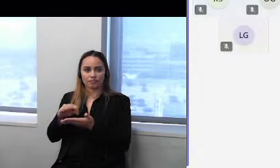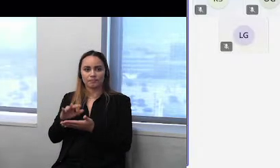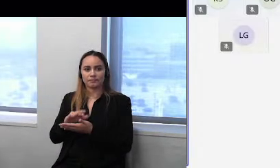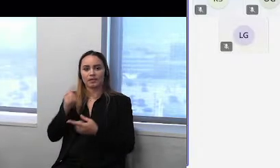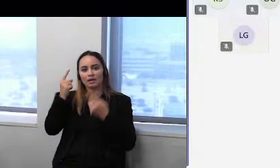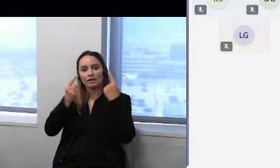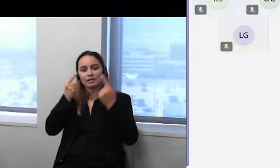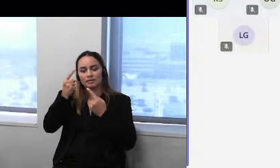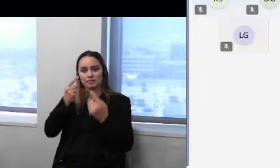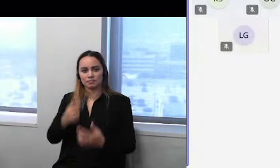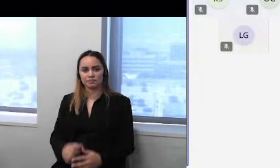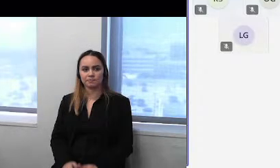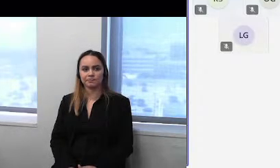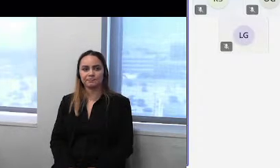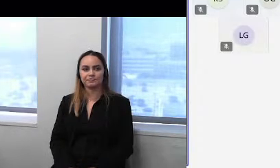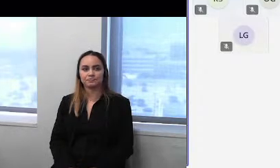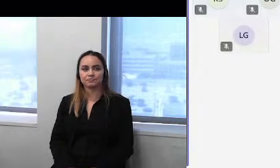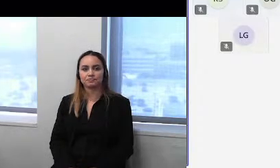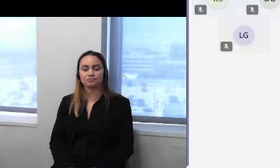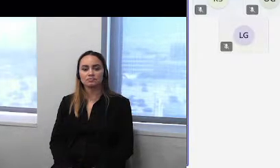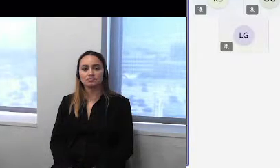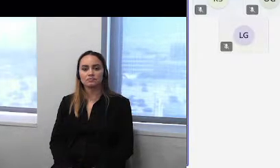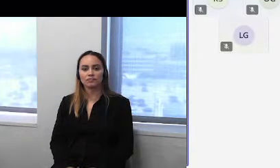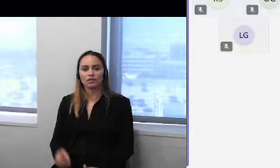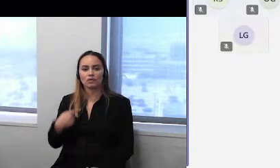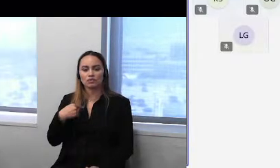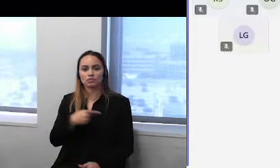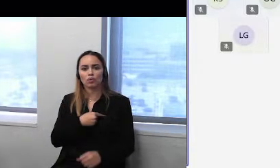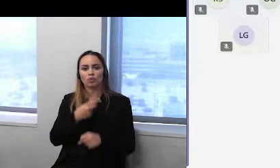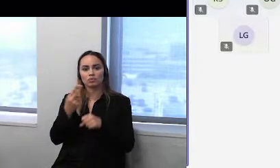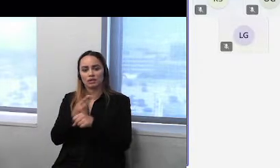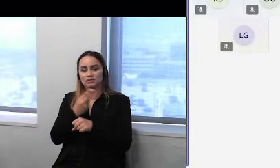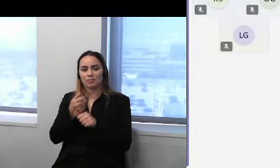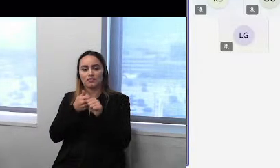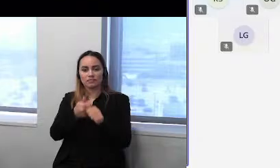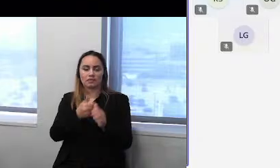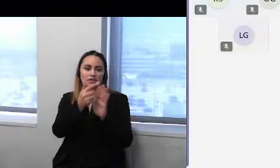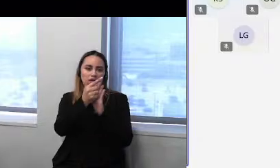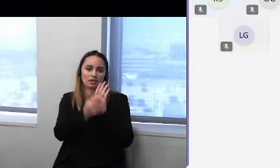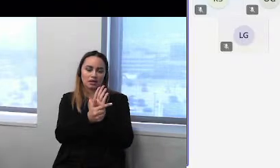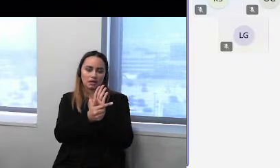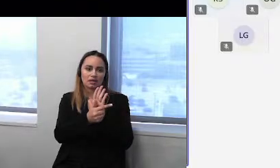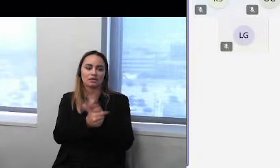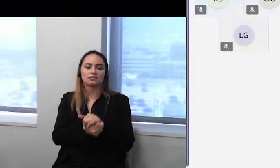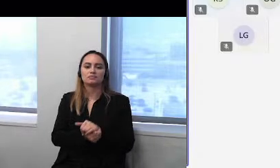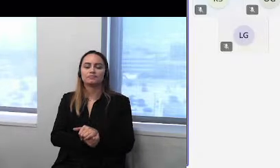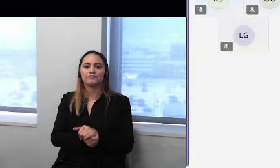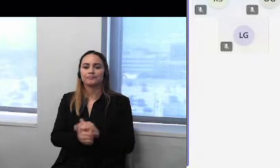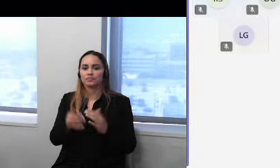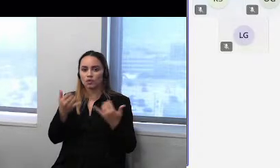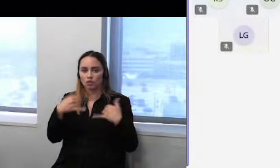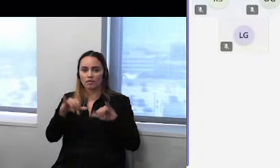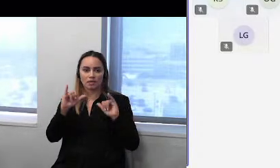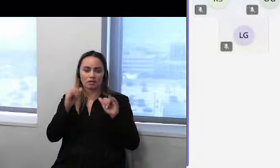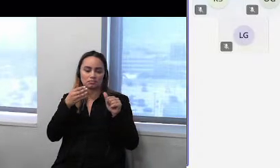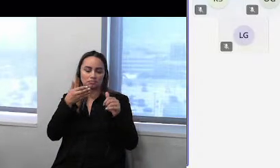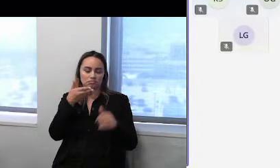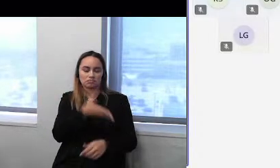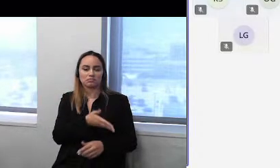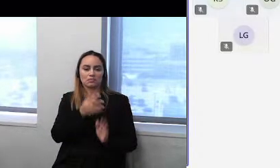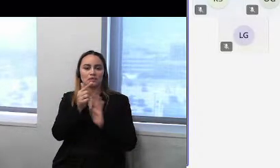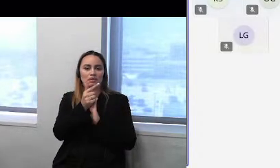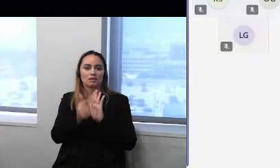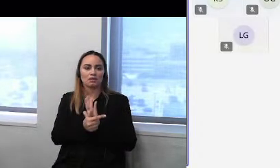correct. If I may, when there is a law, we use it. Yeah, perfect. That's correct. And it's still the law. That is correct.